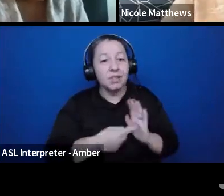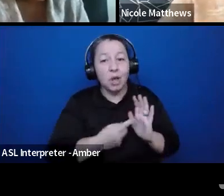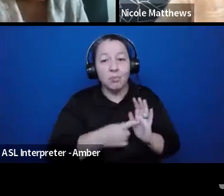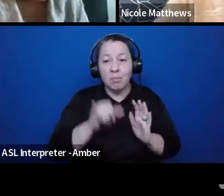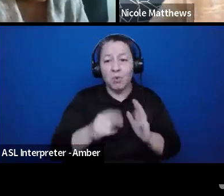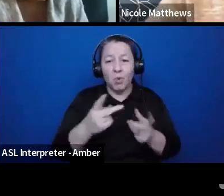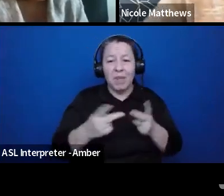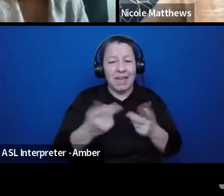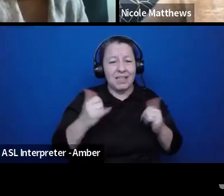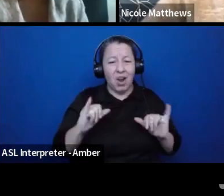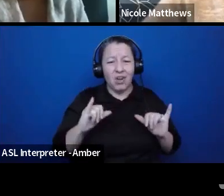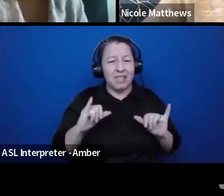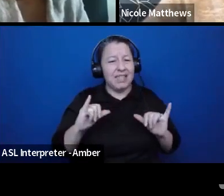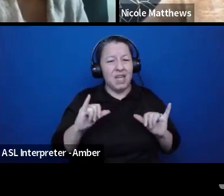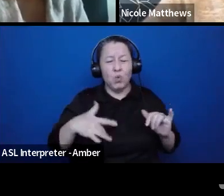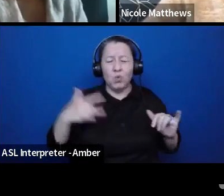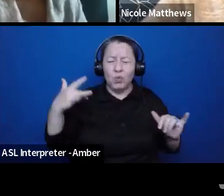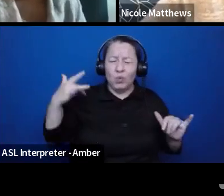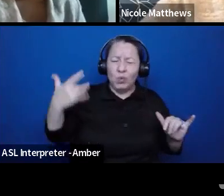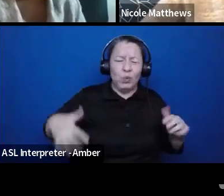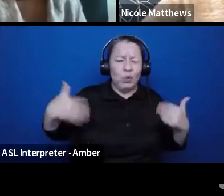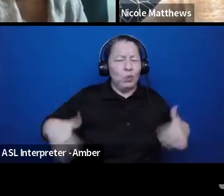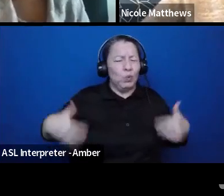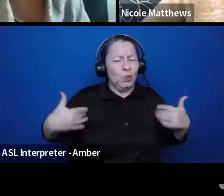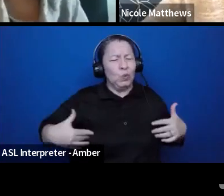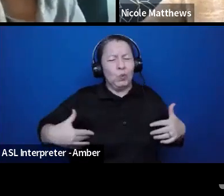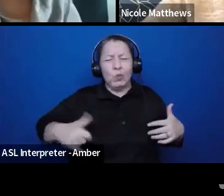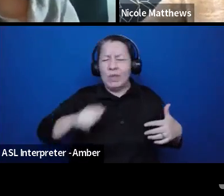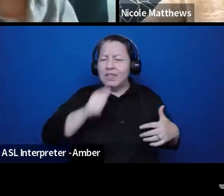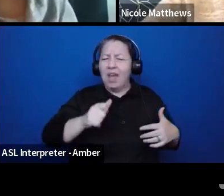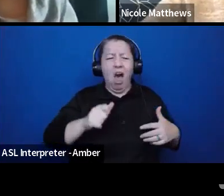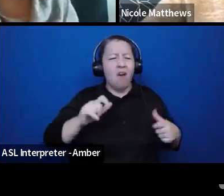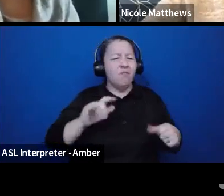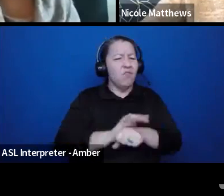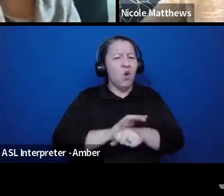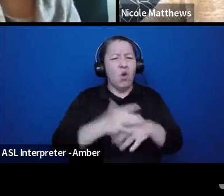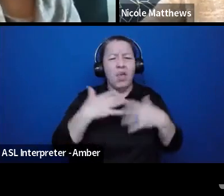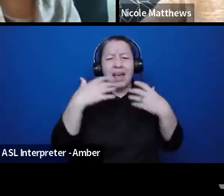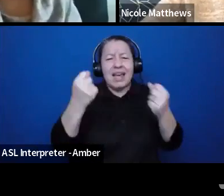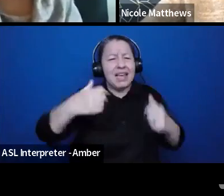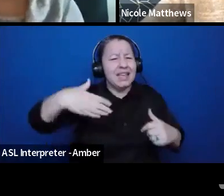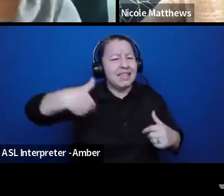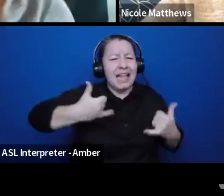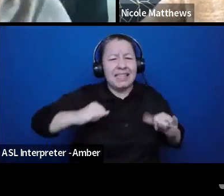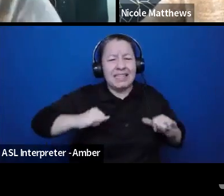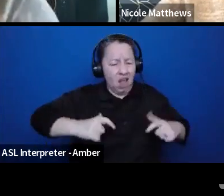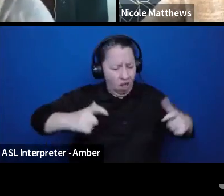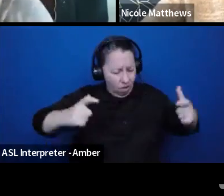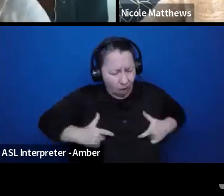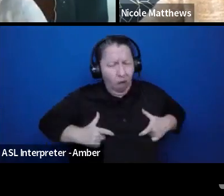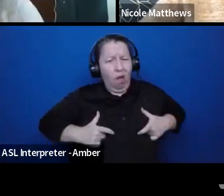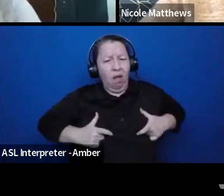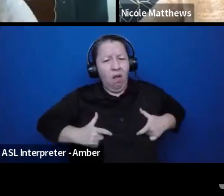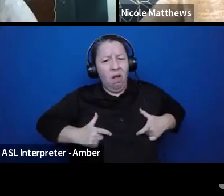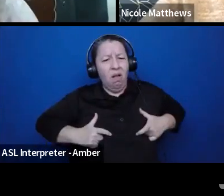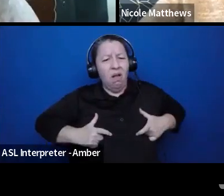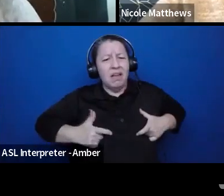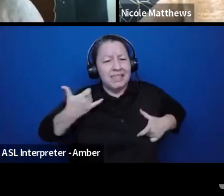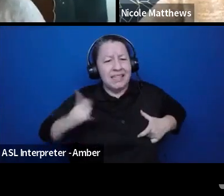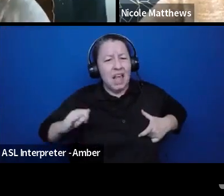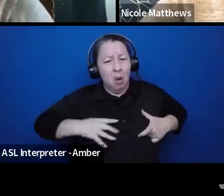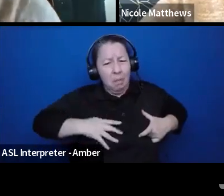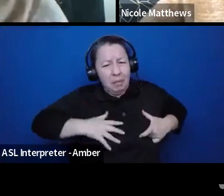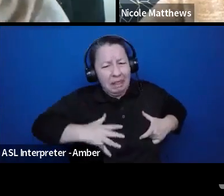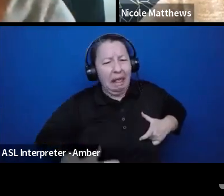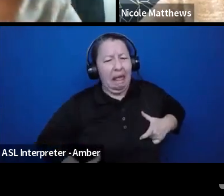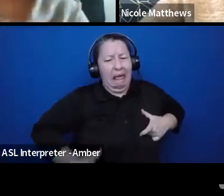scabs. They're not even scars and wounds. They're like scabs that are kind of infected or weeping in one another, right? And to be able to just love on one another